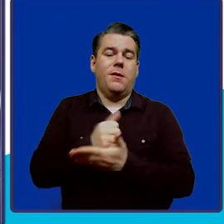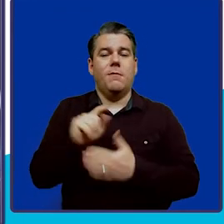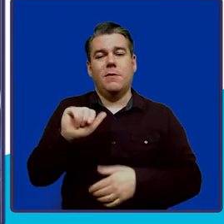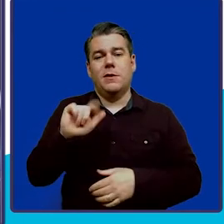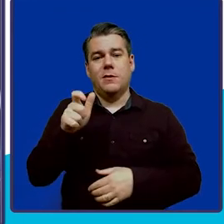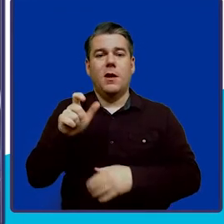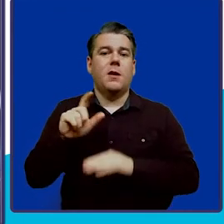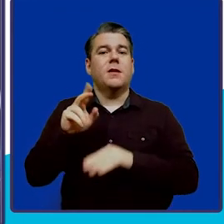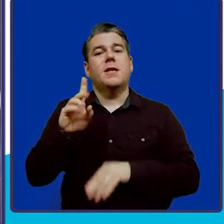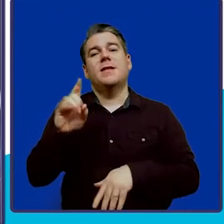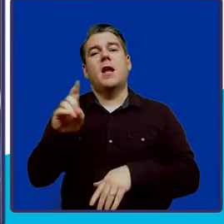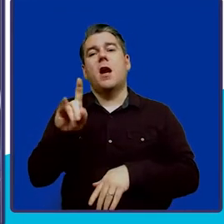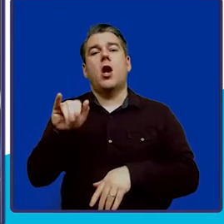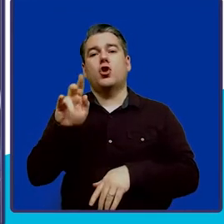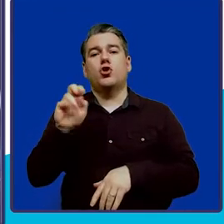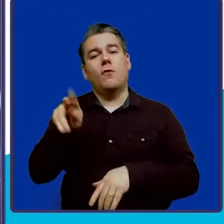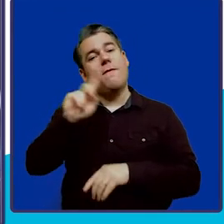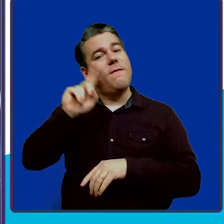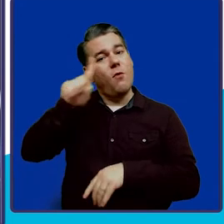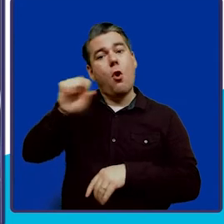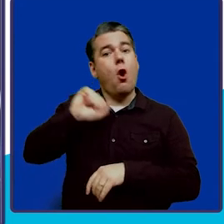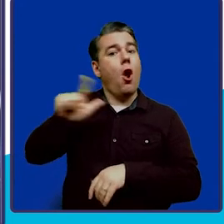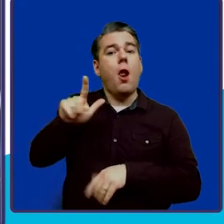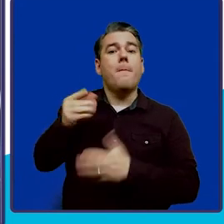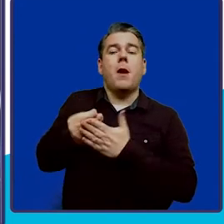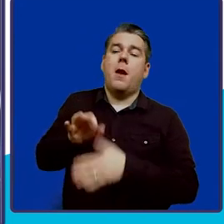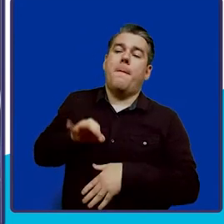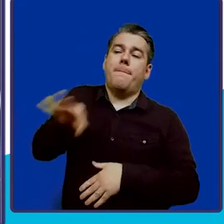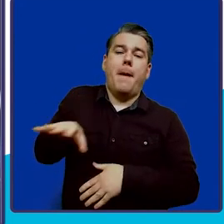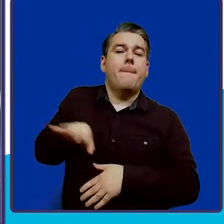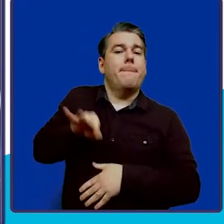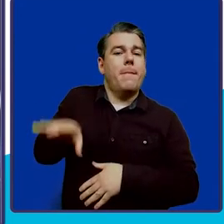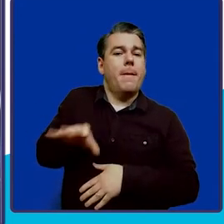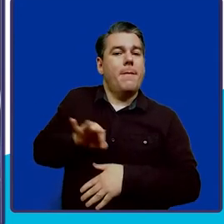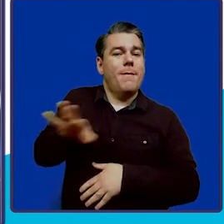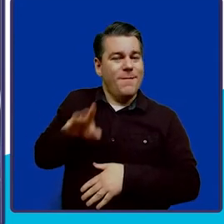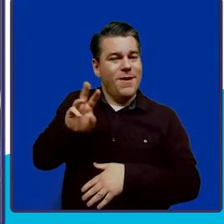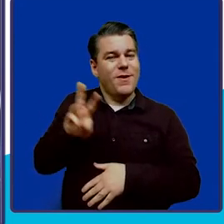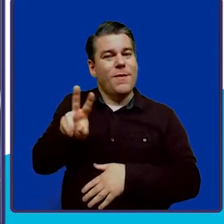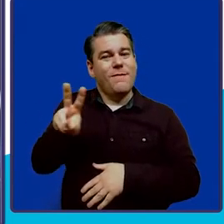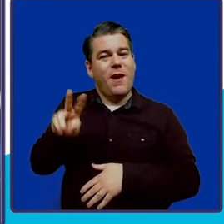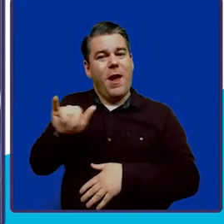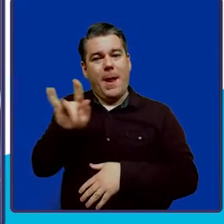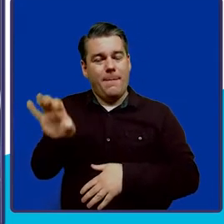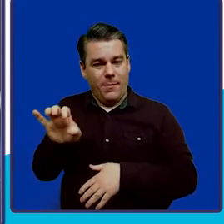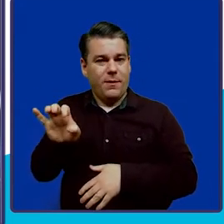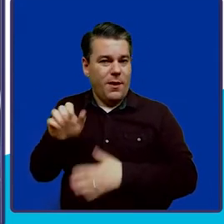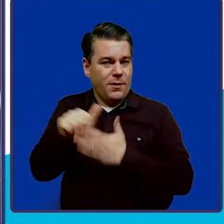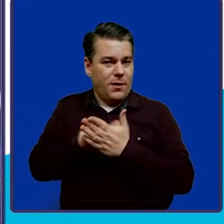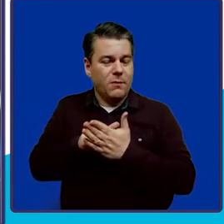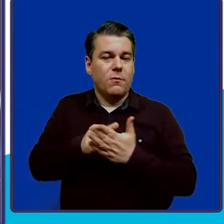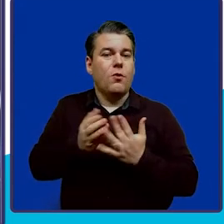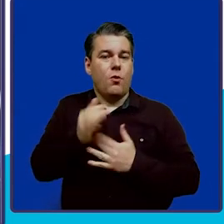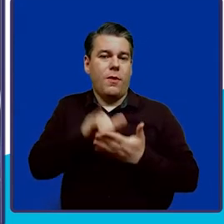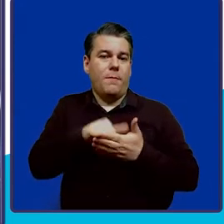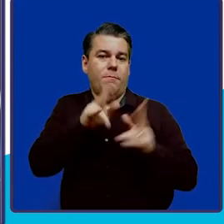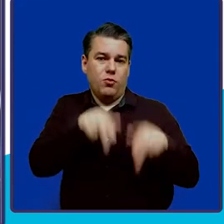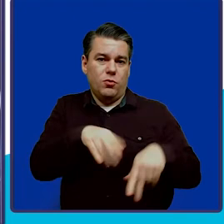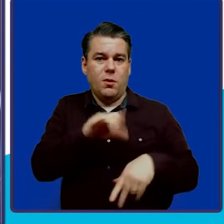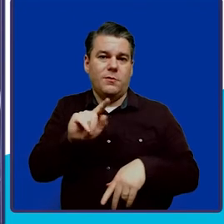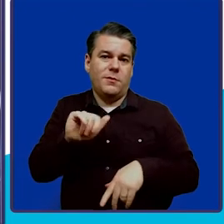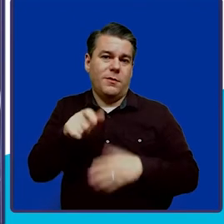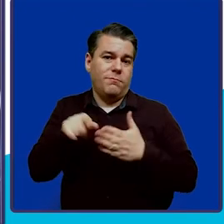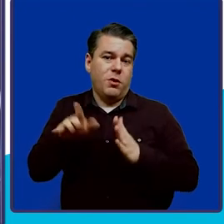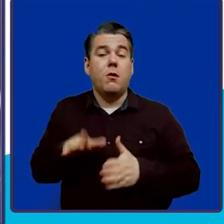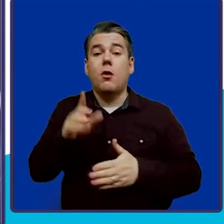deduction for all contributions made into the WVABL account by the West Virginia resident and taxpayer. And